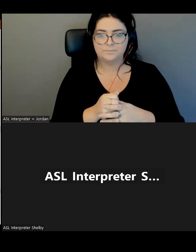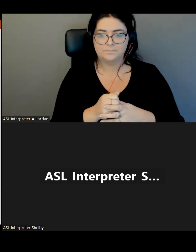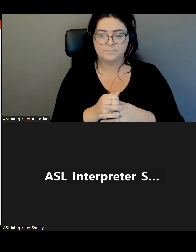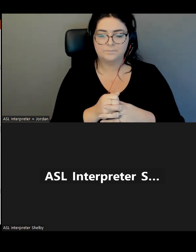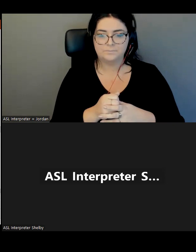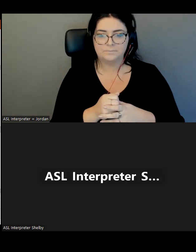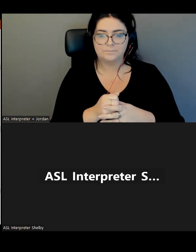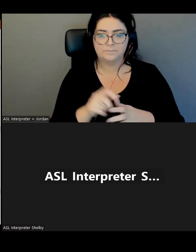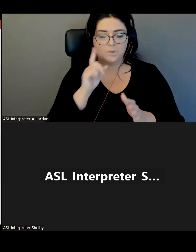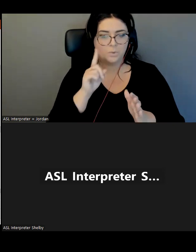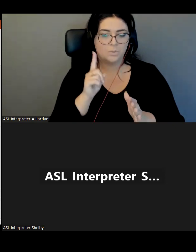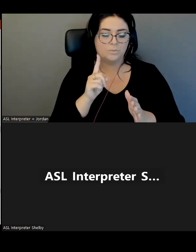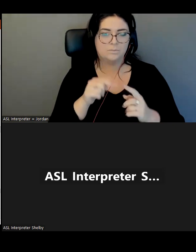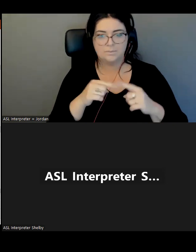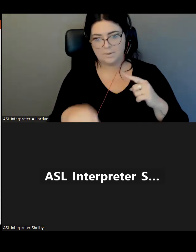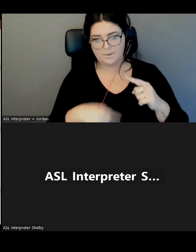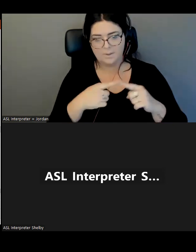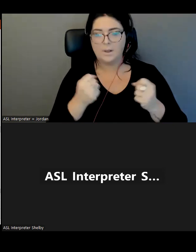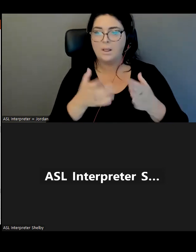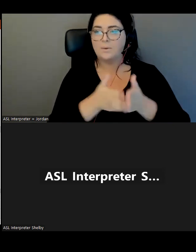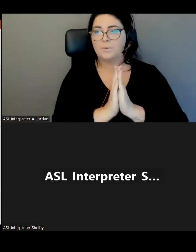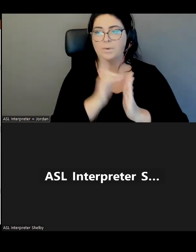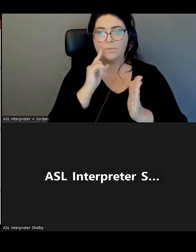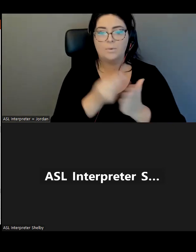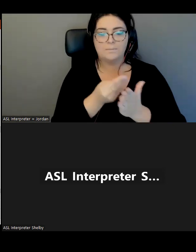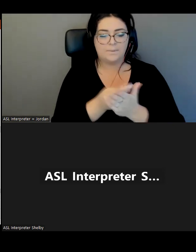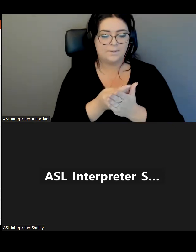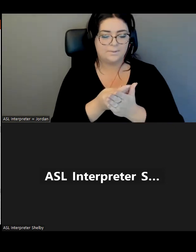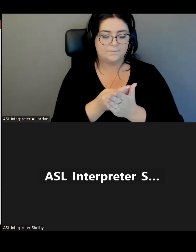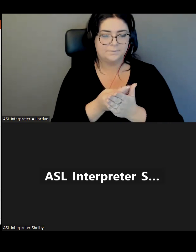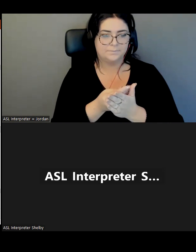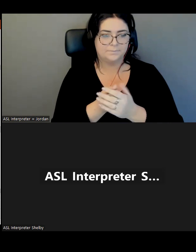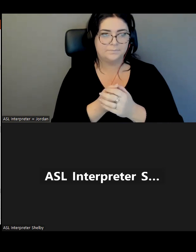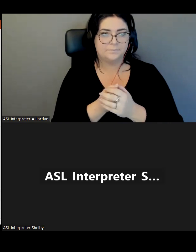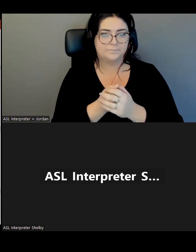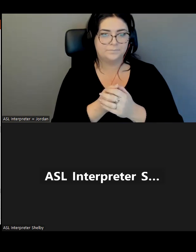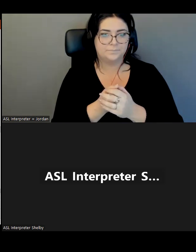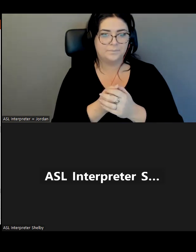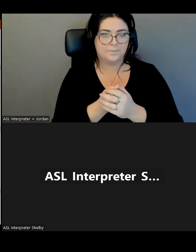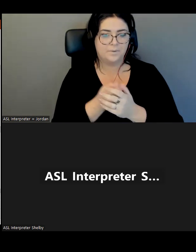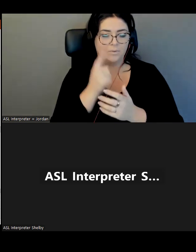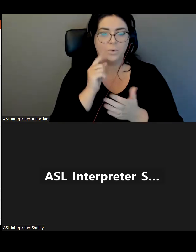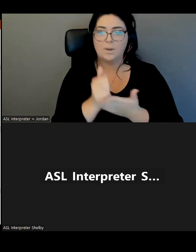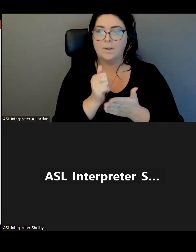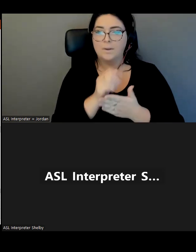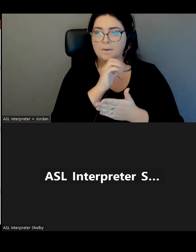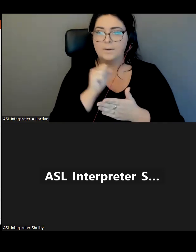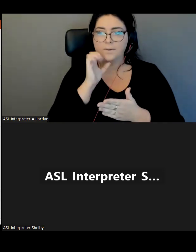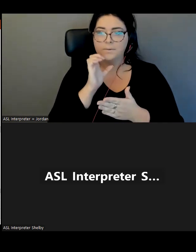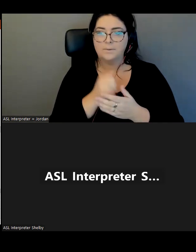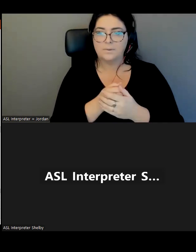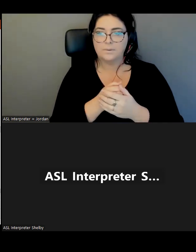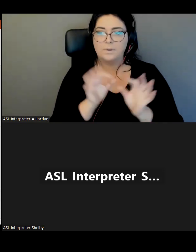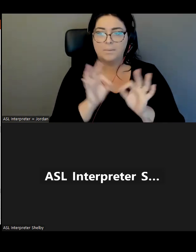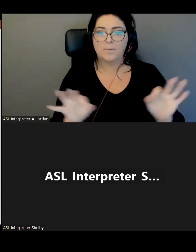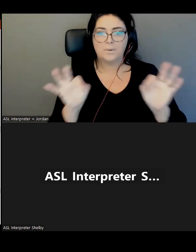receive quite a few requests for funding that really do relate to the needs of seniors. And more importantly, I guess we